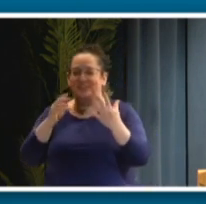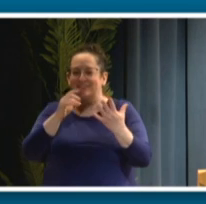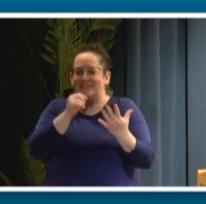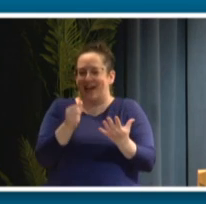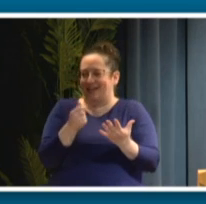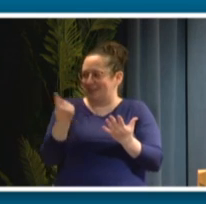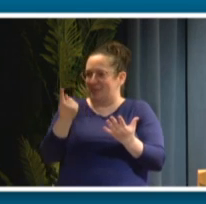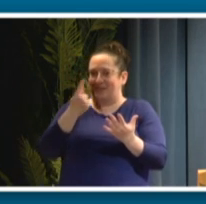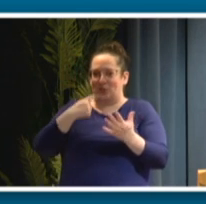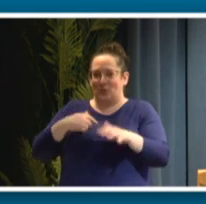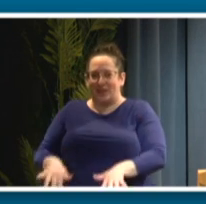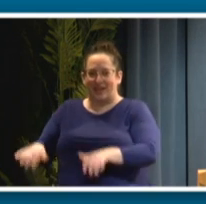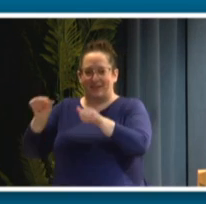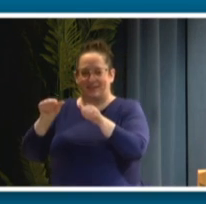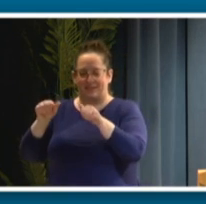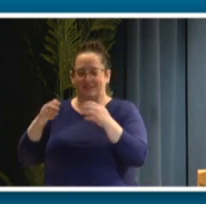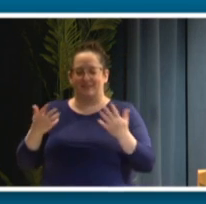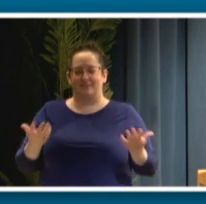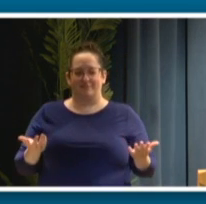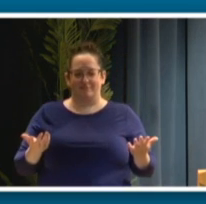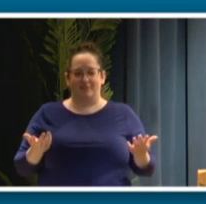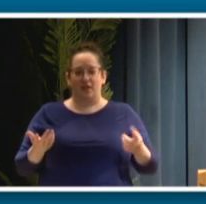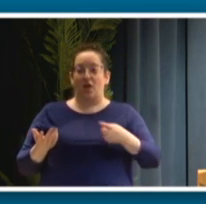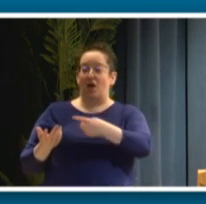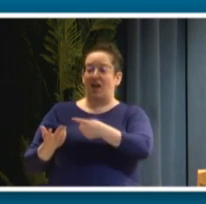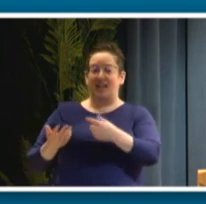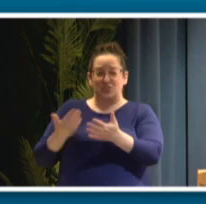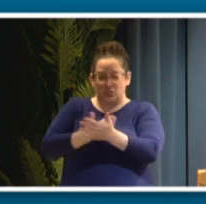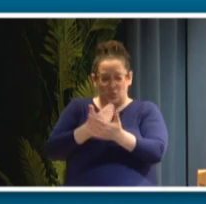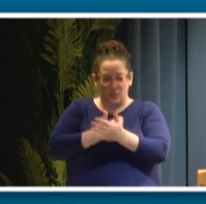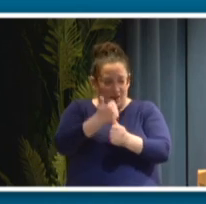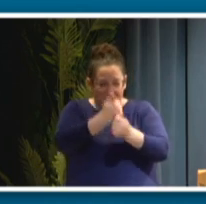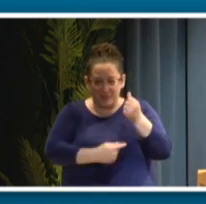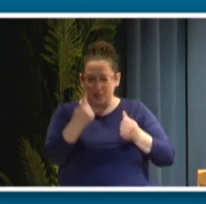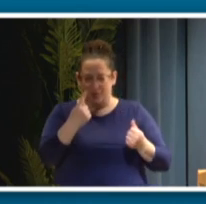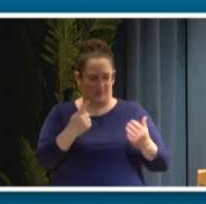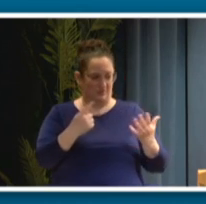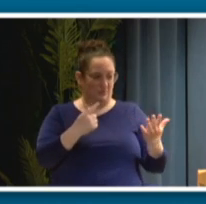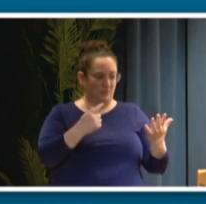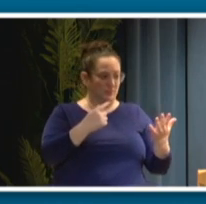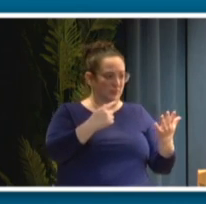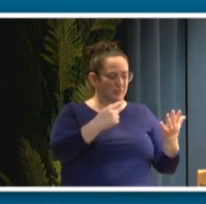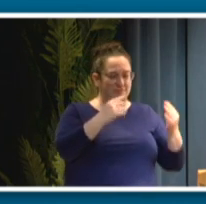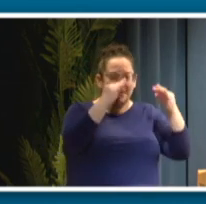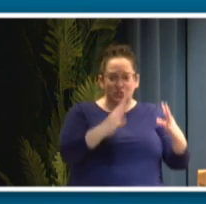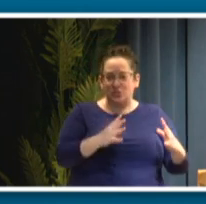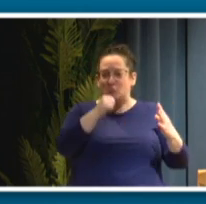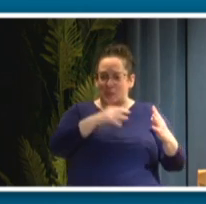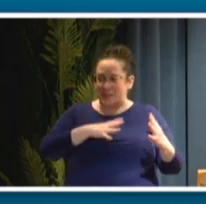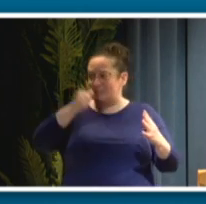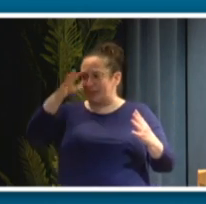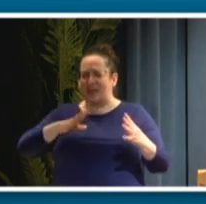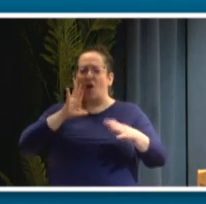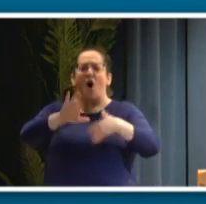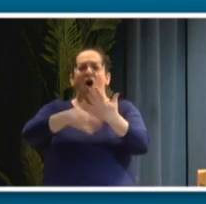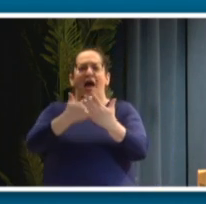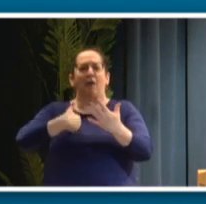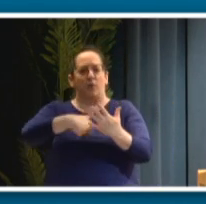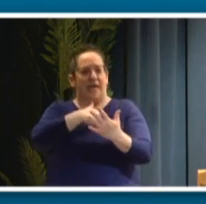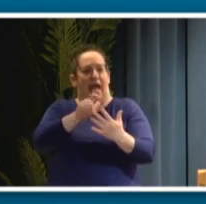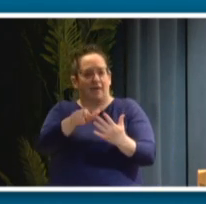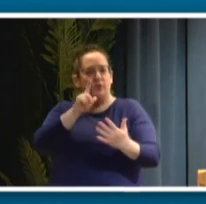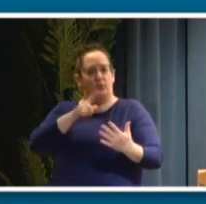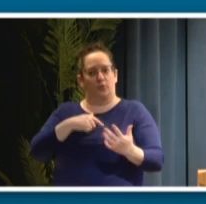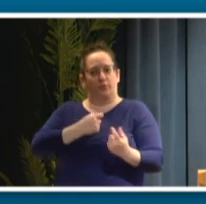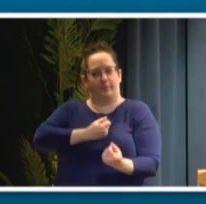also extend a little grace to the shorty, right? Like, this new for them too. Right? It's a lot going on out here, and apathy is real. What I always do,